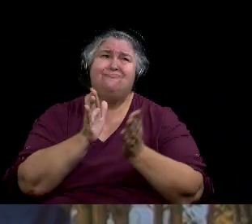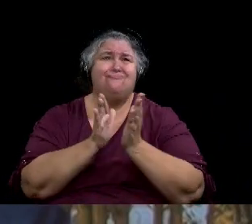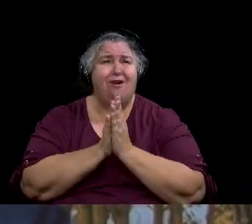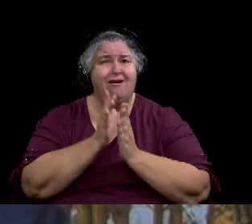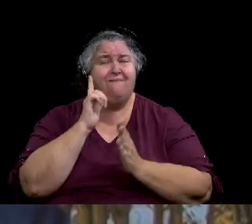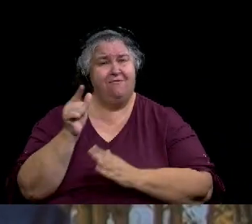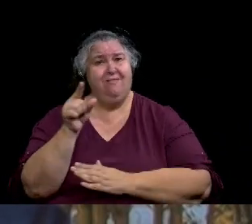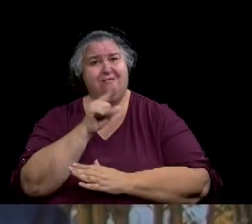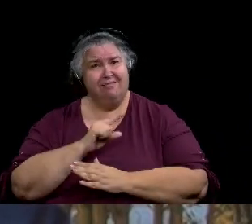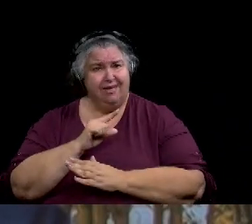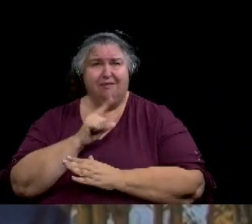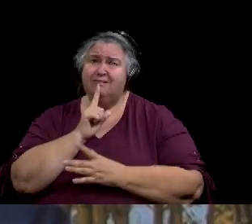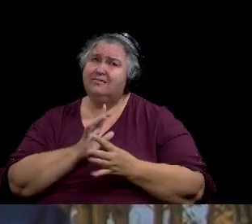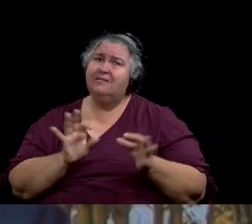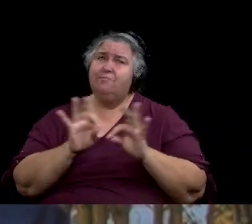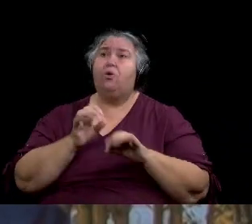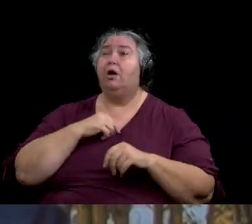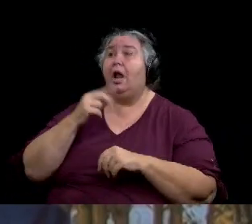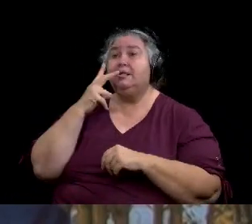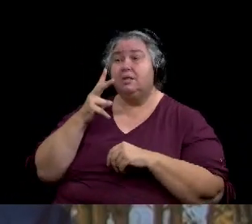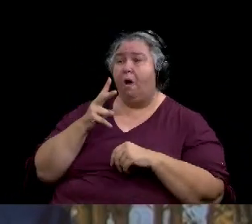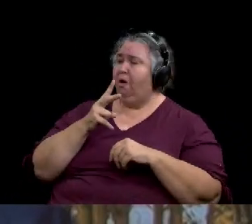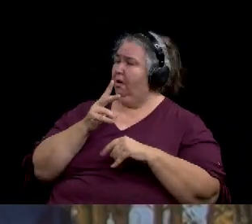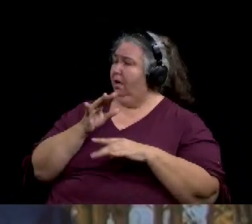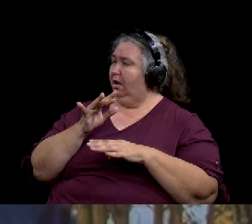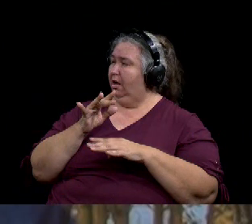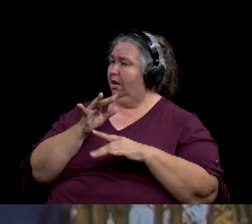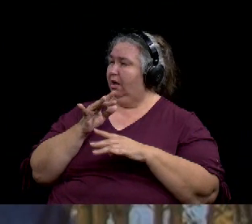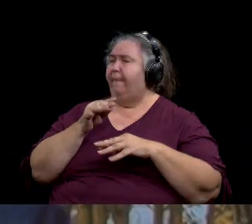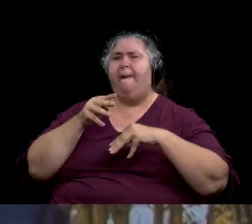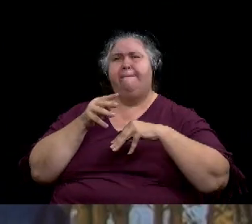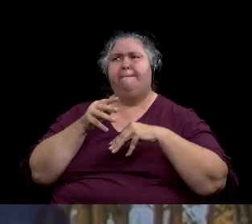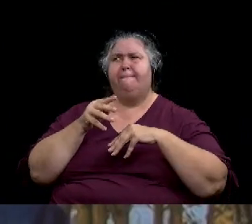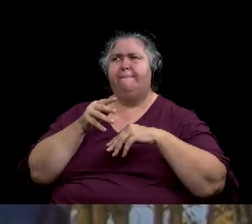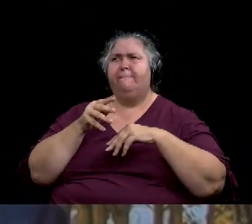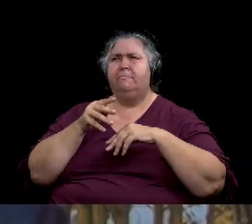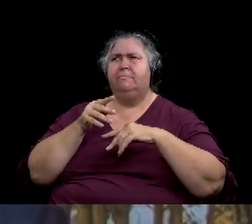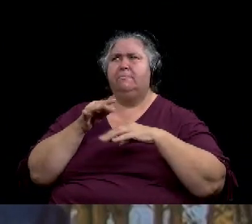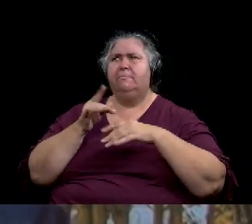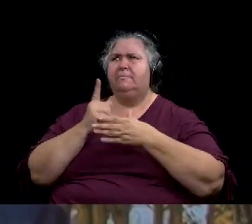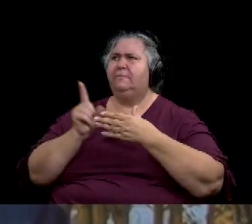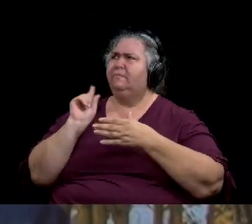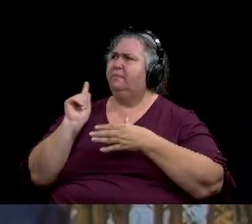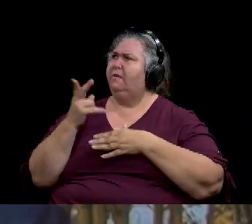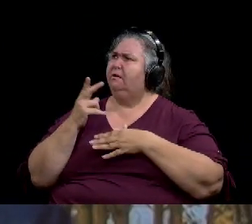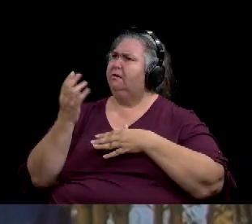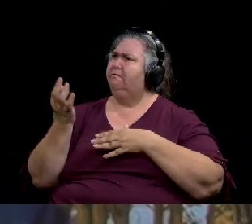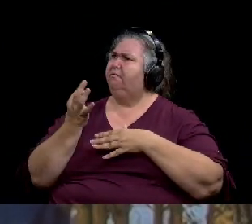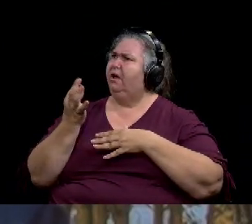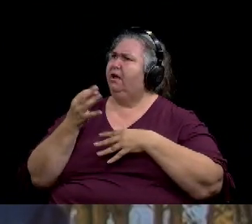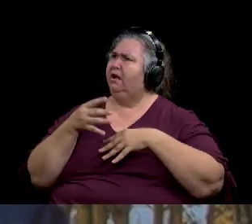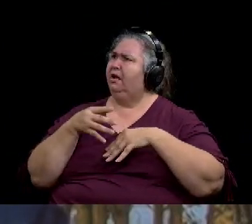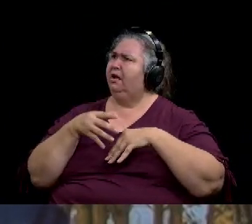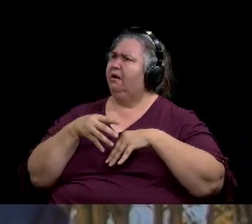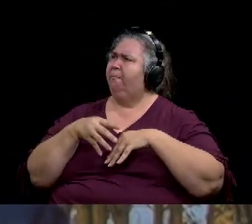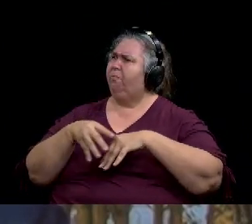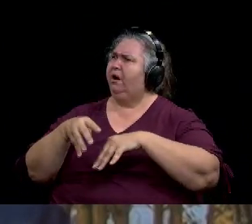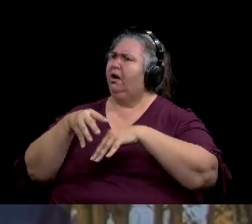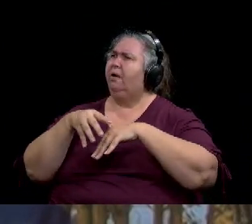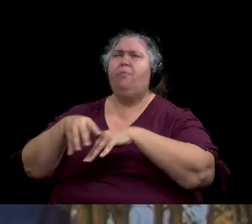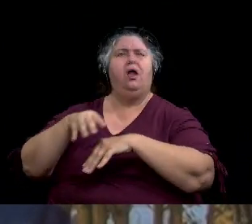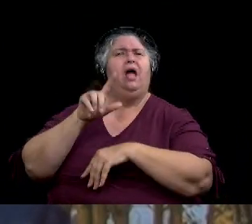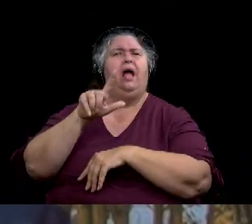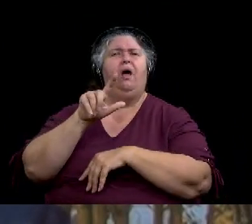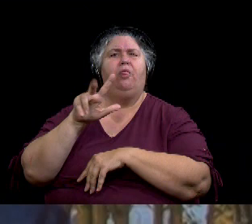support. I saw a parade last week, I think it was last Thursday or Friday, of L3 employees driving